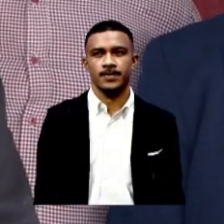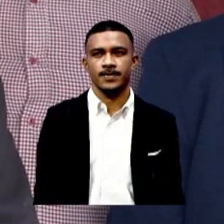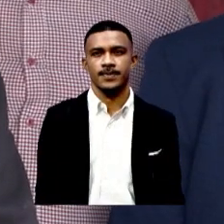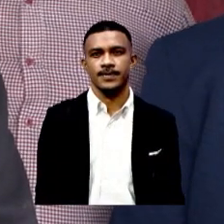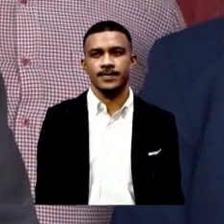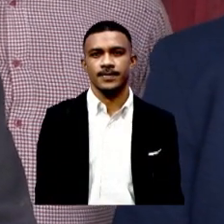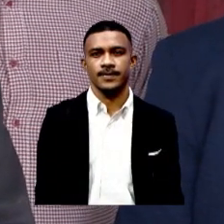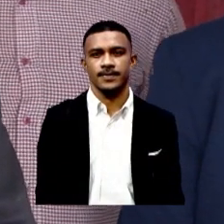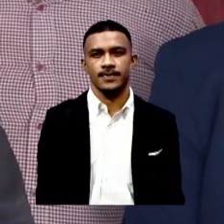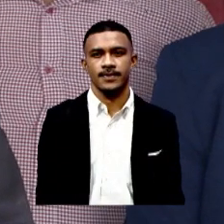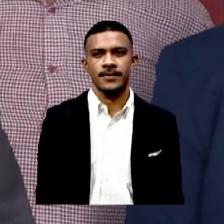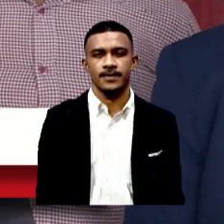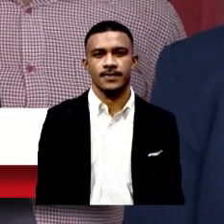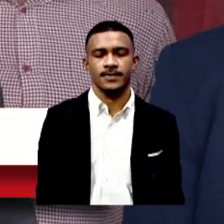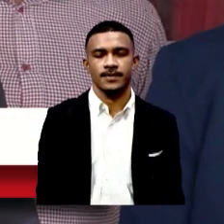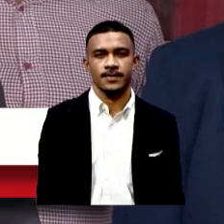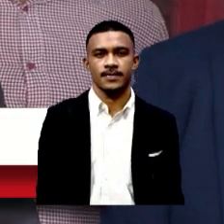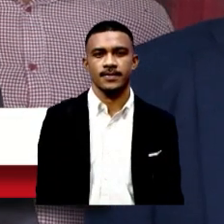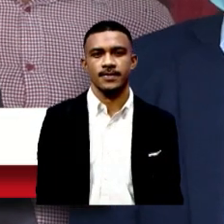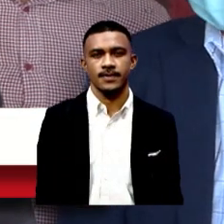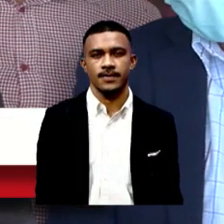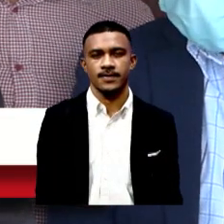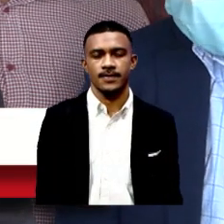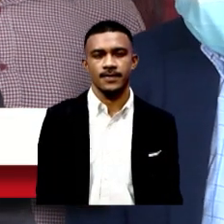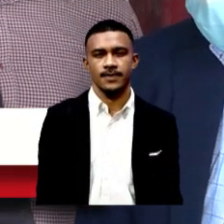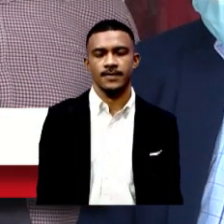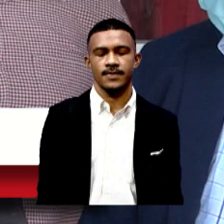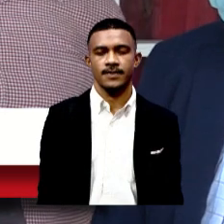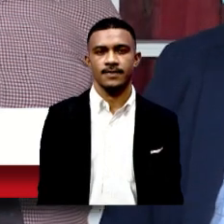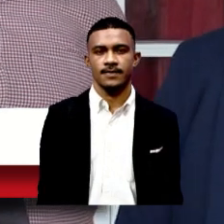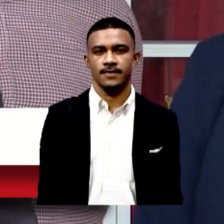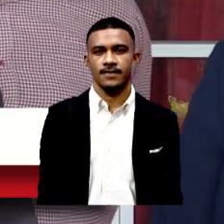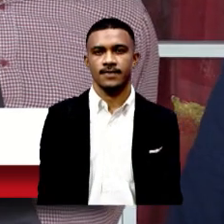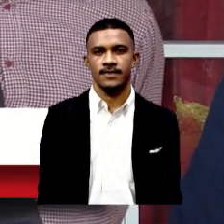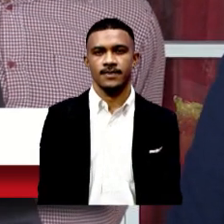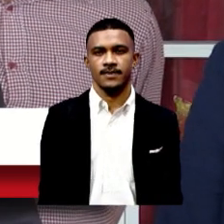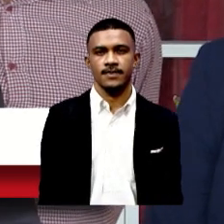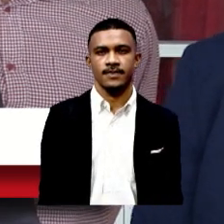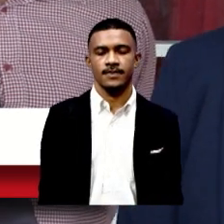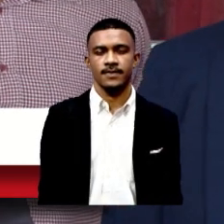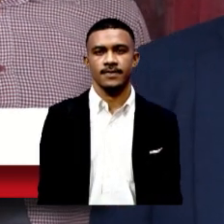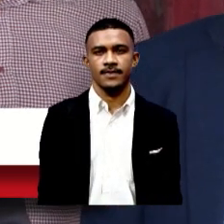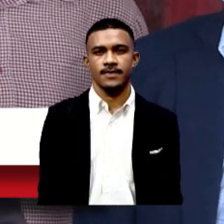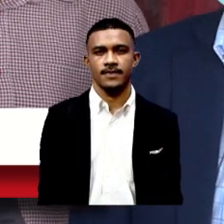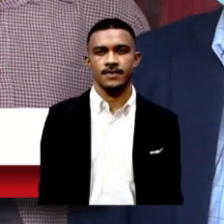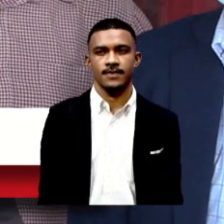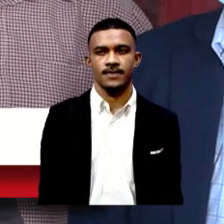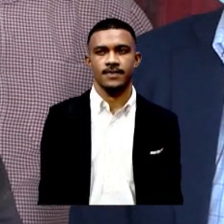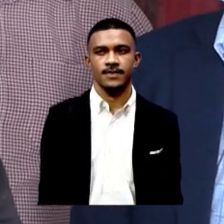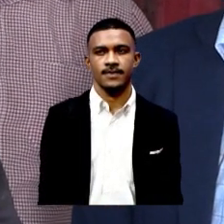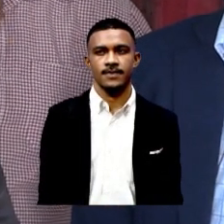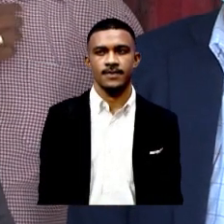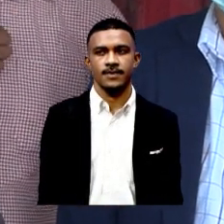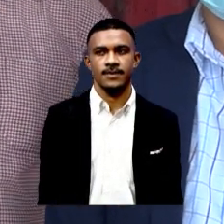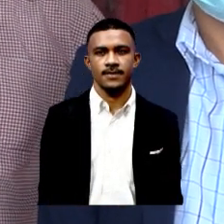to equip with what is called as the line probe assay laboratory, which is actually a fully